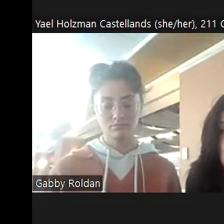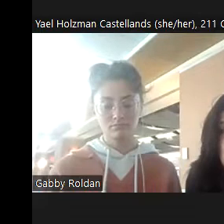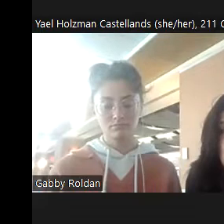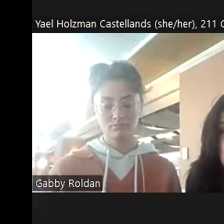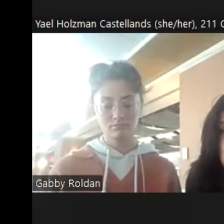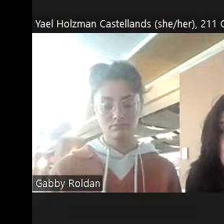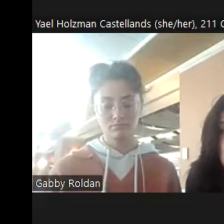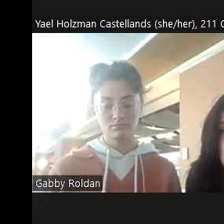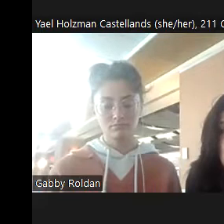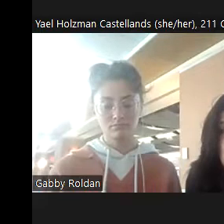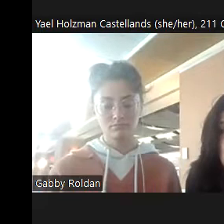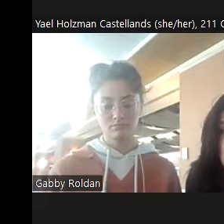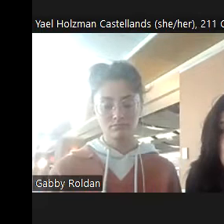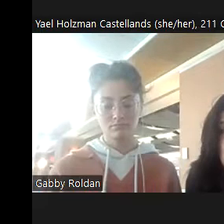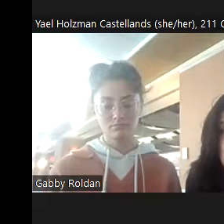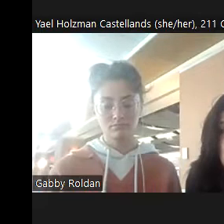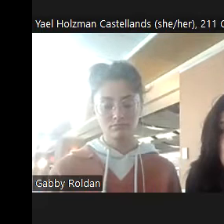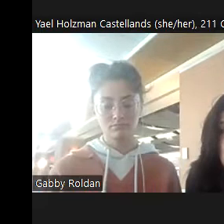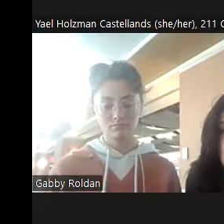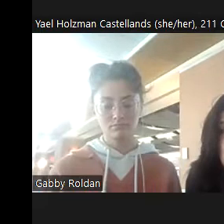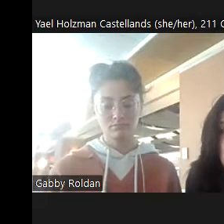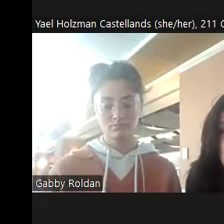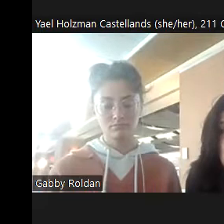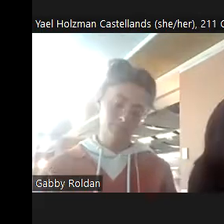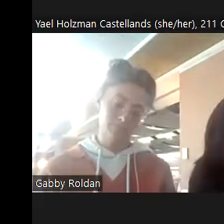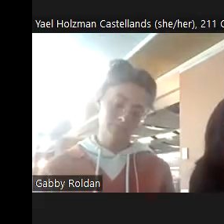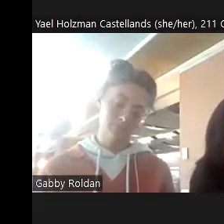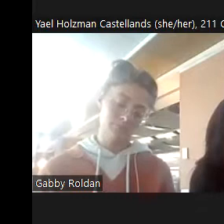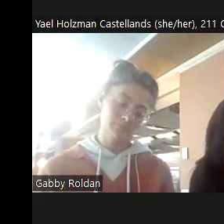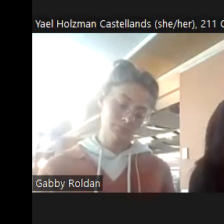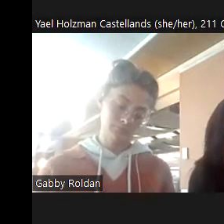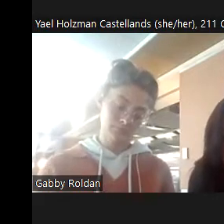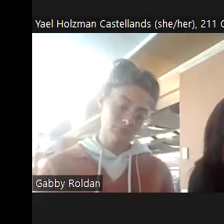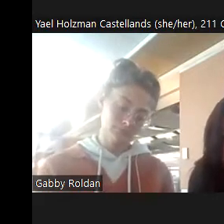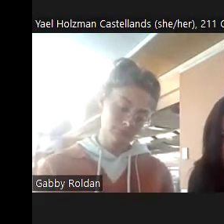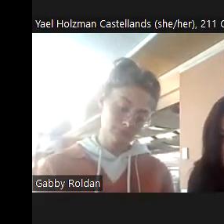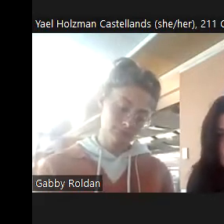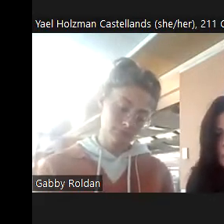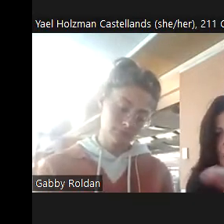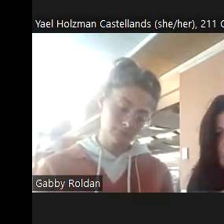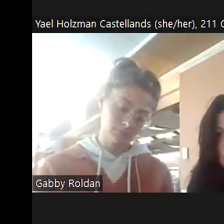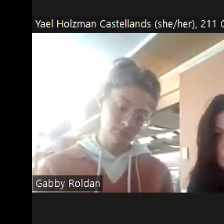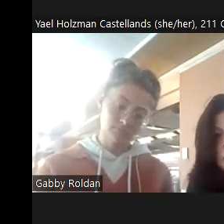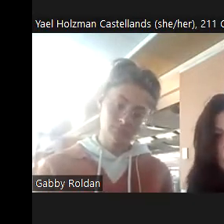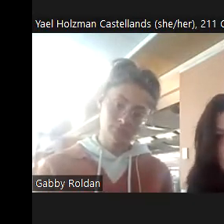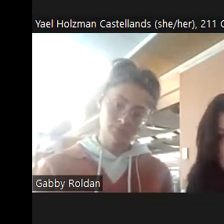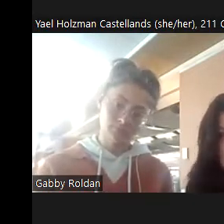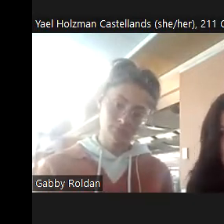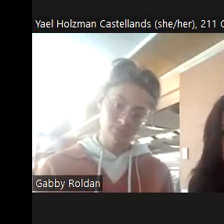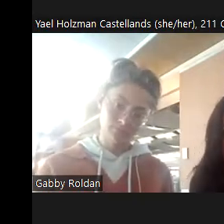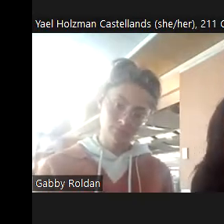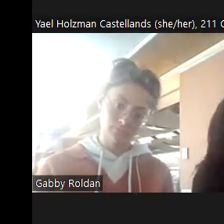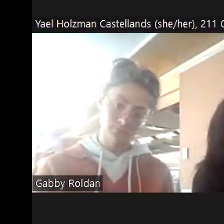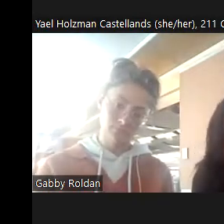This is Anjanette with Jefferson County Public Health. We public health agencies in